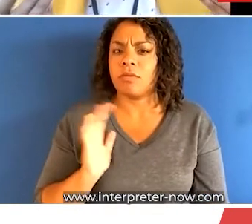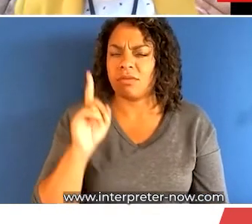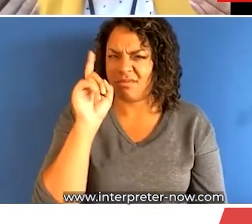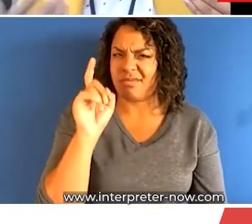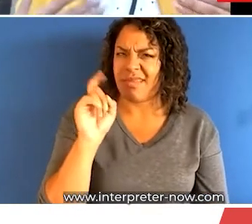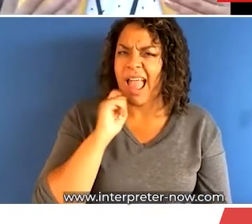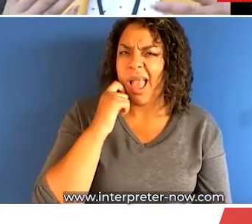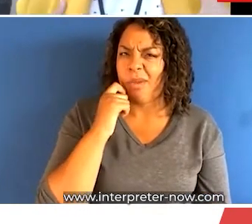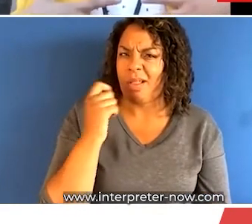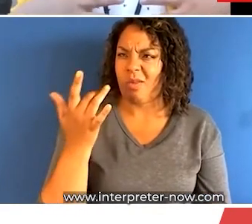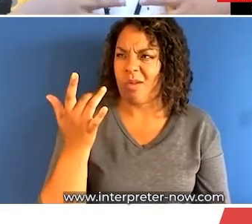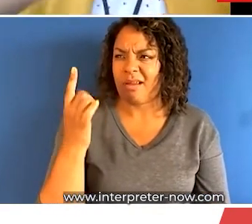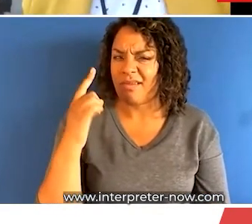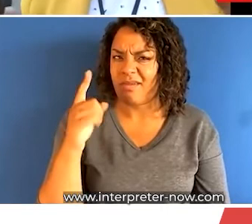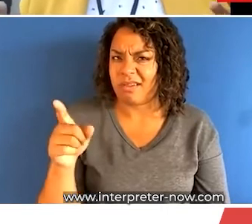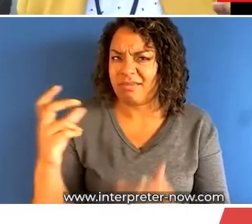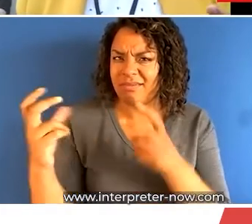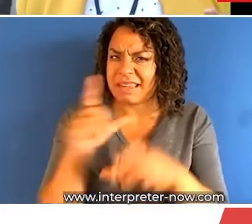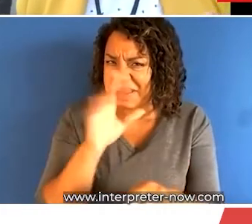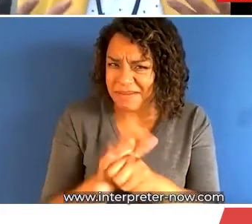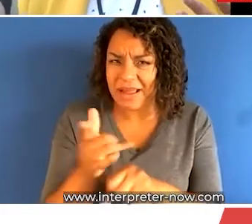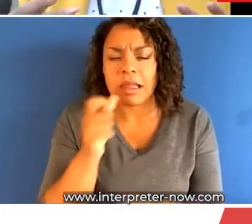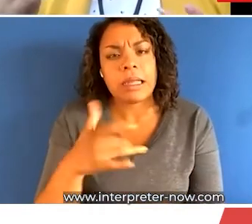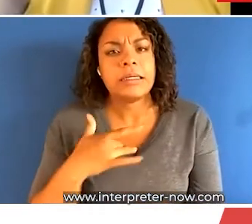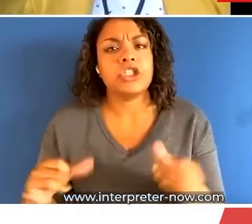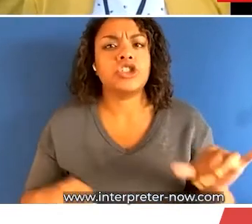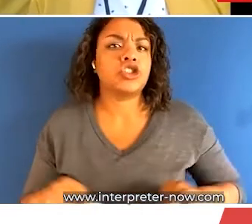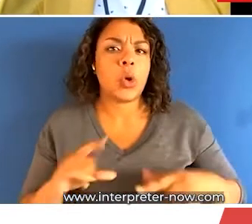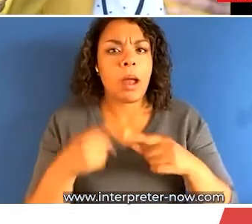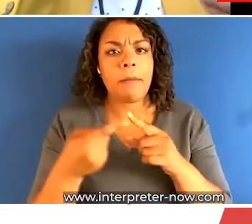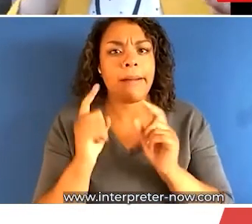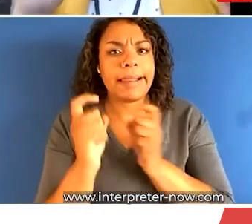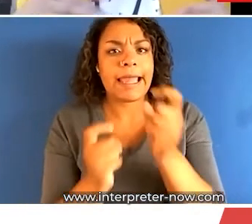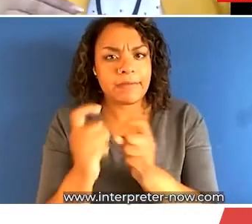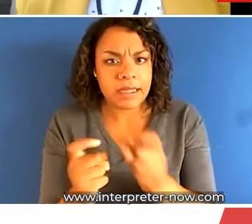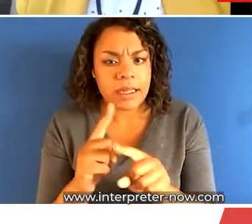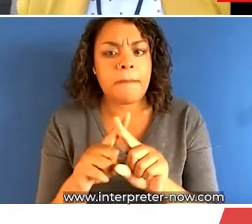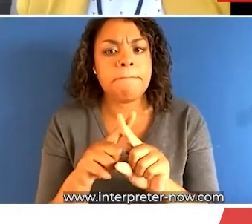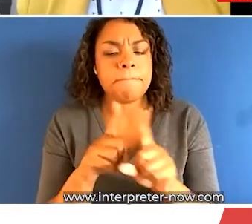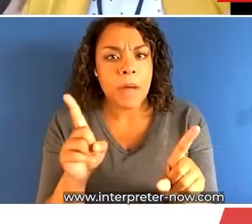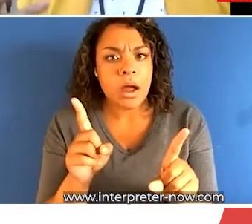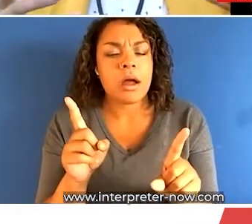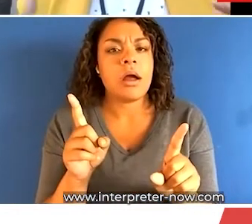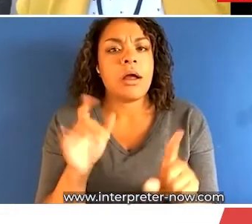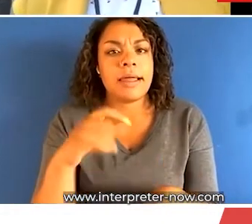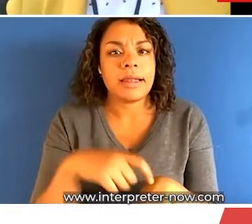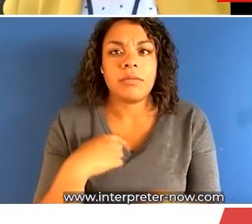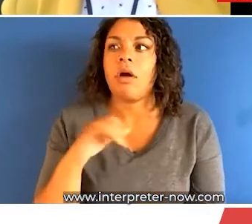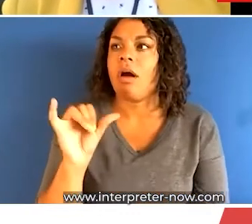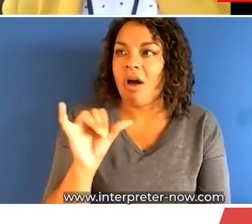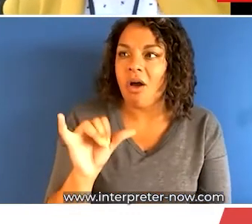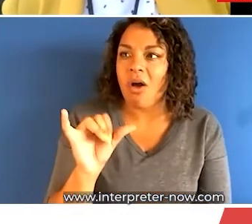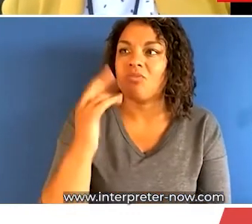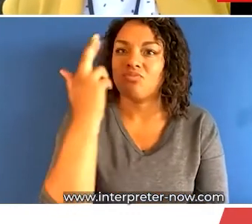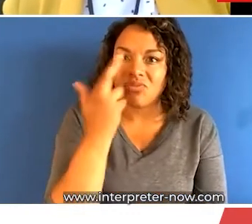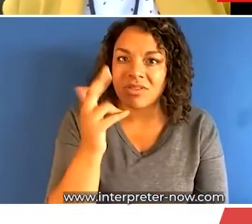Apple's commitment because they're not very showy about their giving. But in that moment, I was like, wow, I'm so glad that